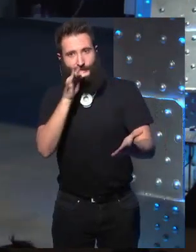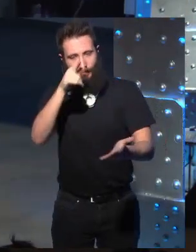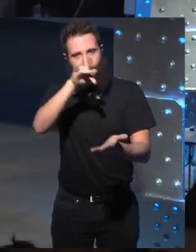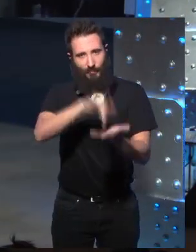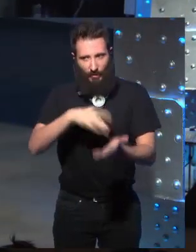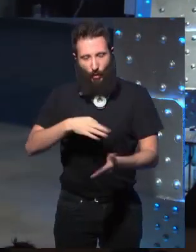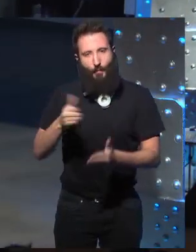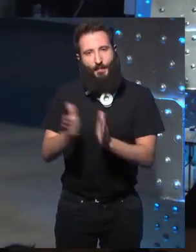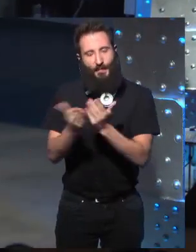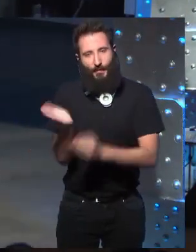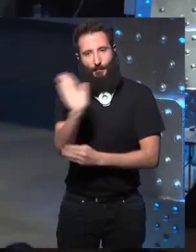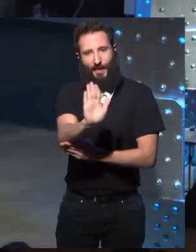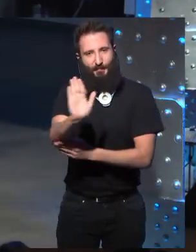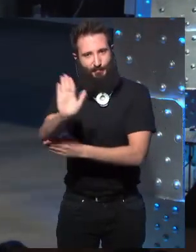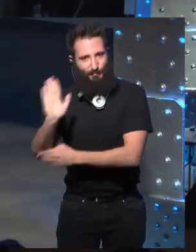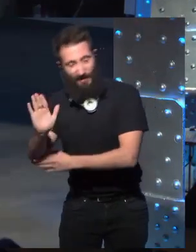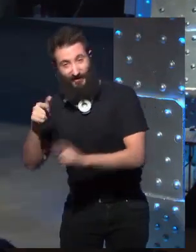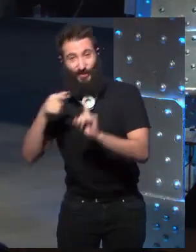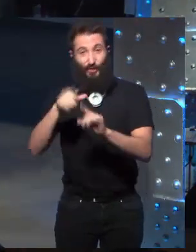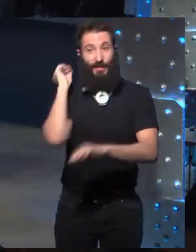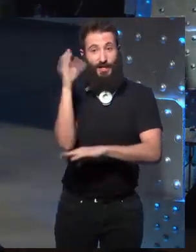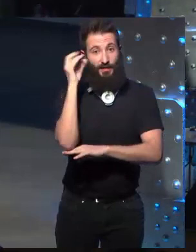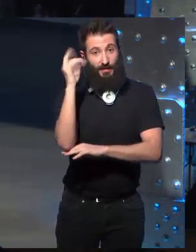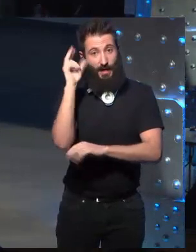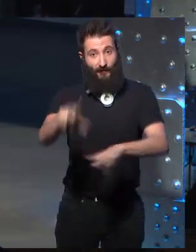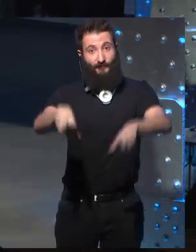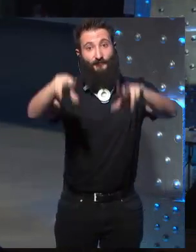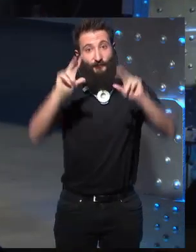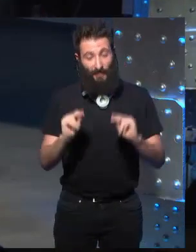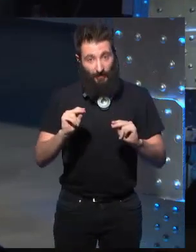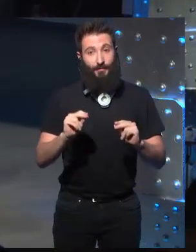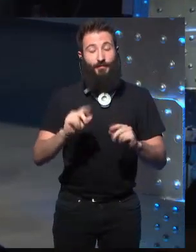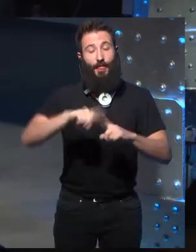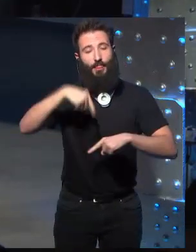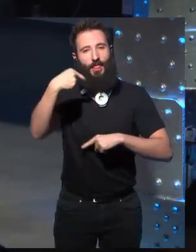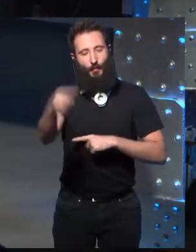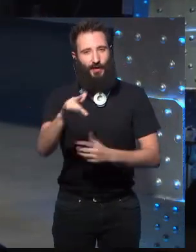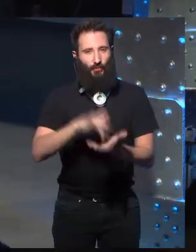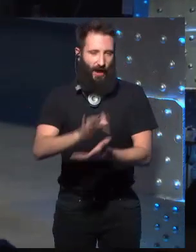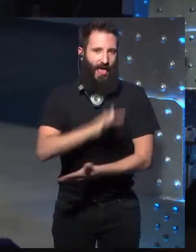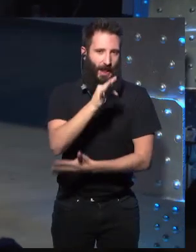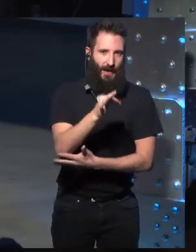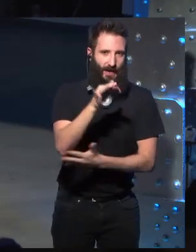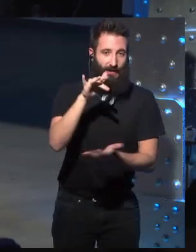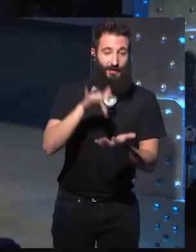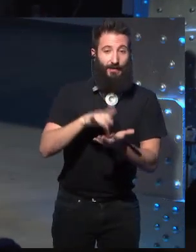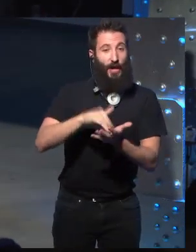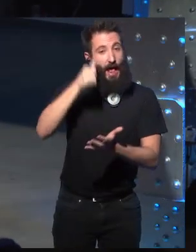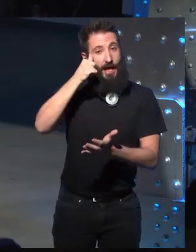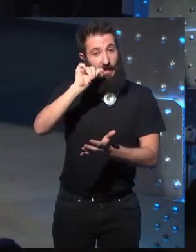so that you can all get your books before you leave. And after our fantastic presentation,